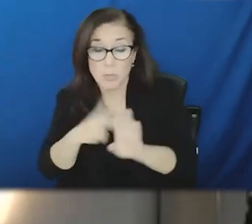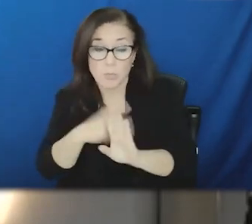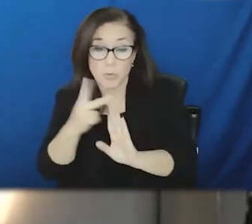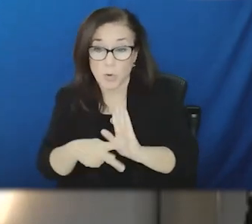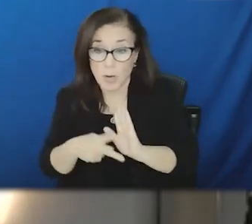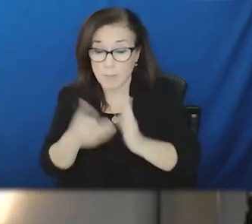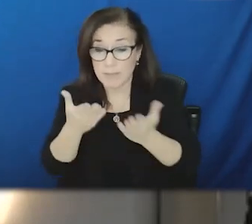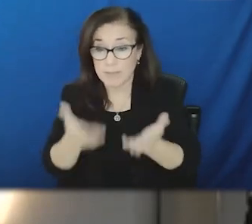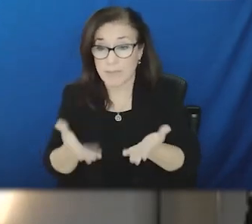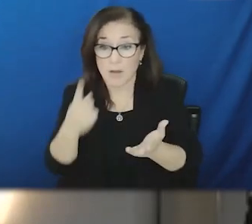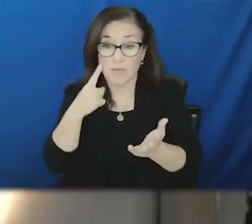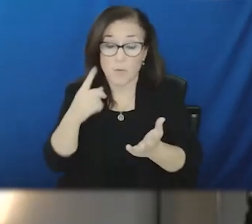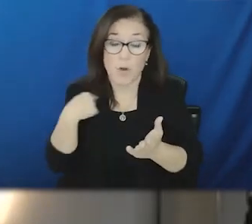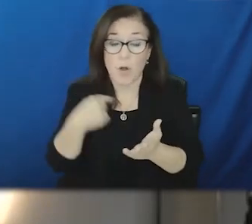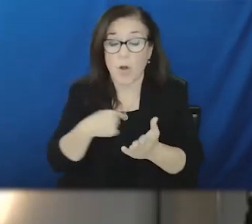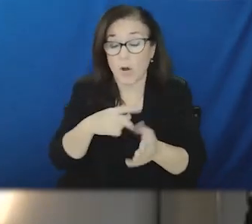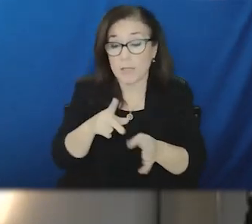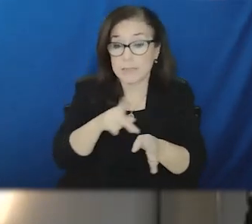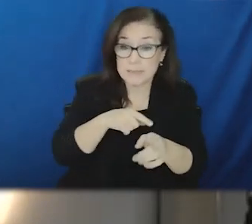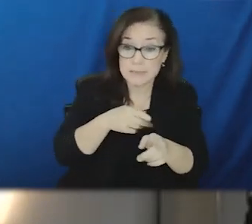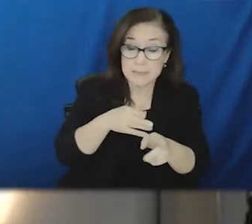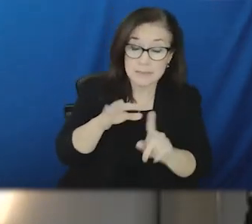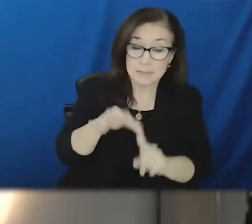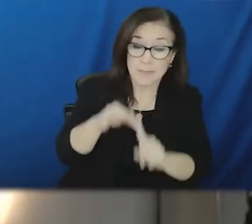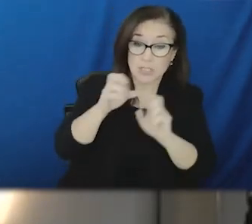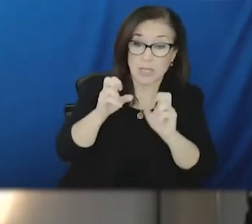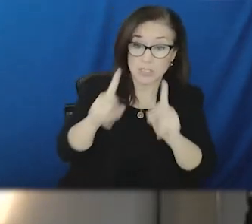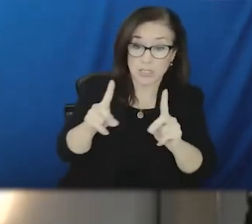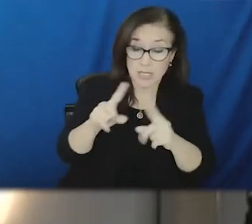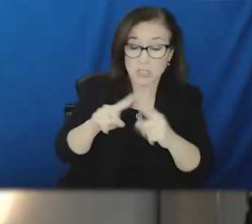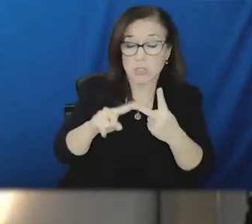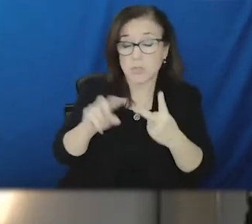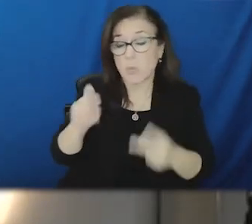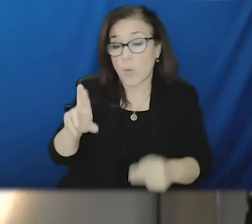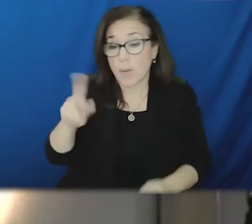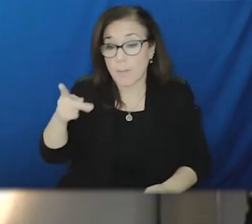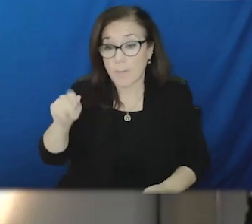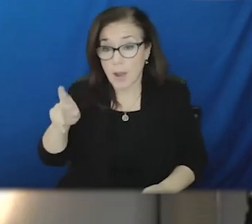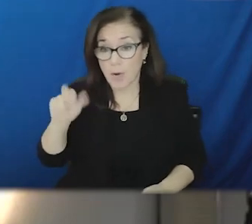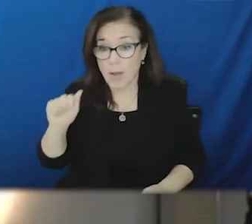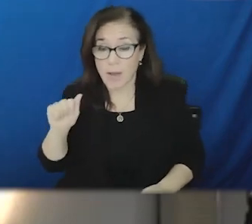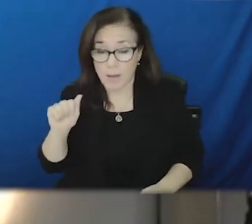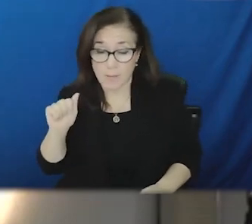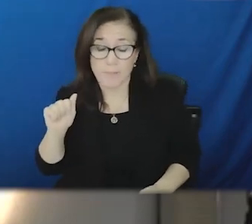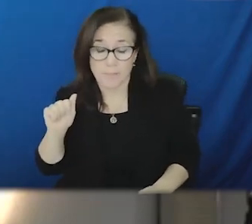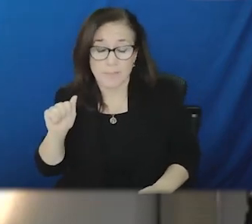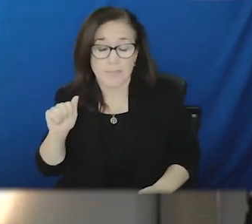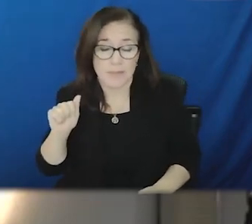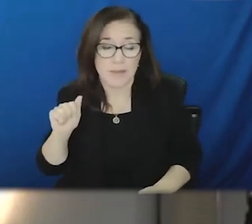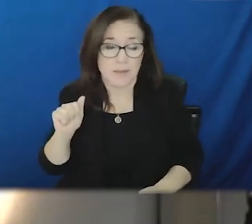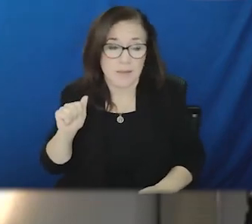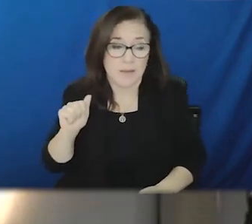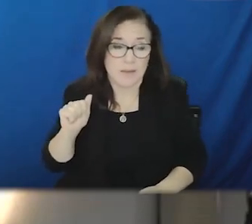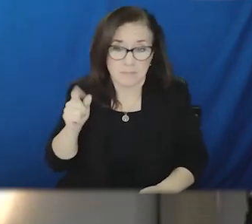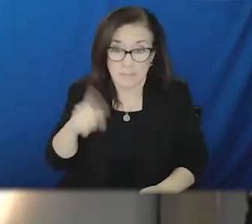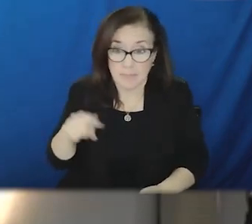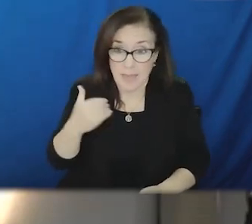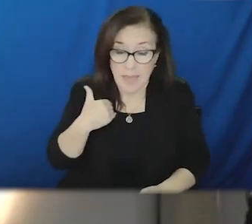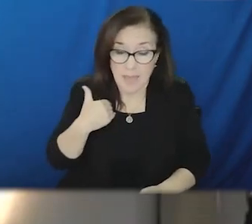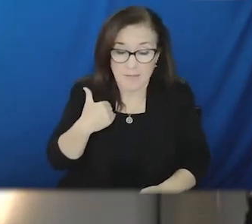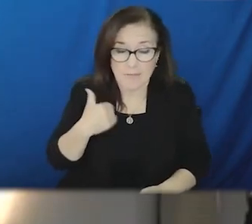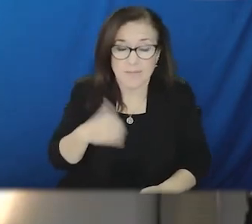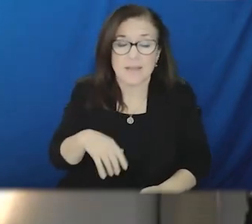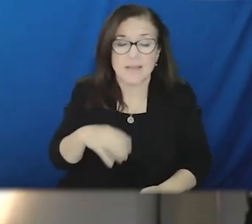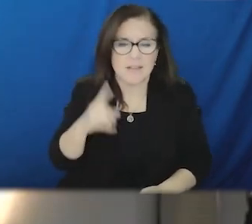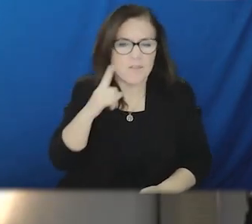And so I'd like to hear more about that in a future agenda item, not tonight, it's after 10. Thank you. I wouldn't allow you